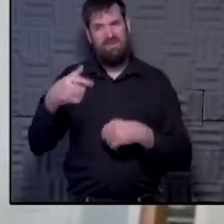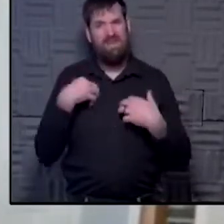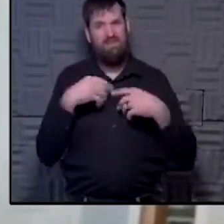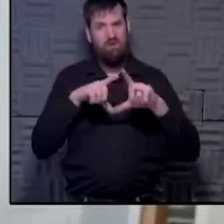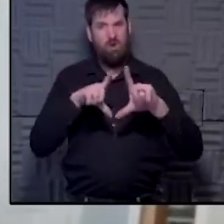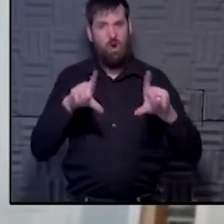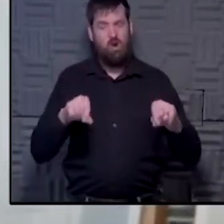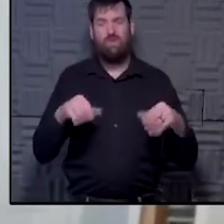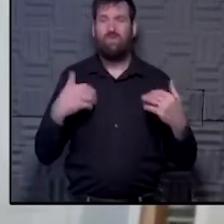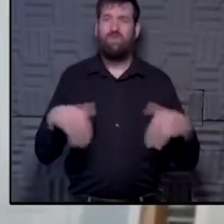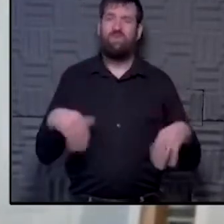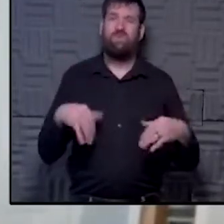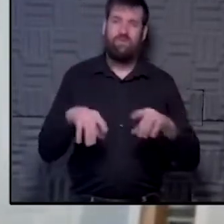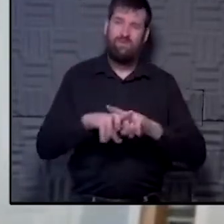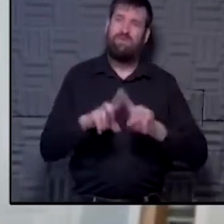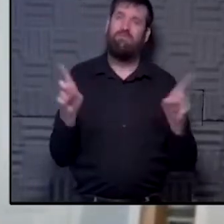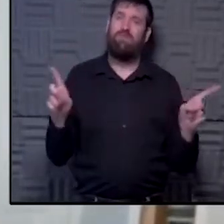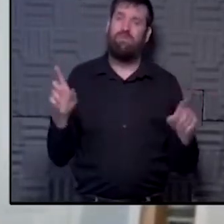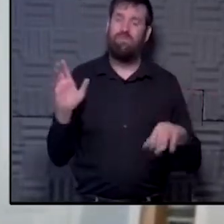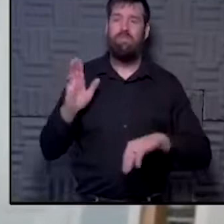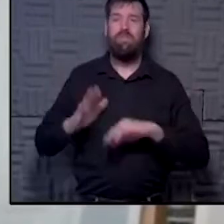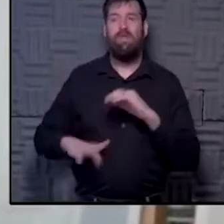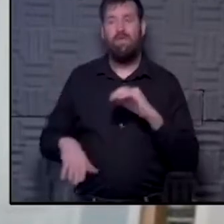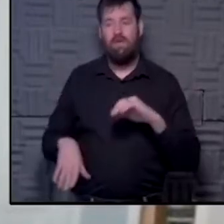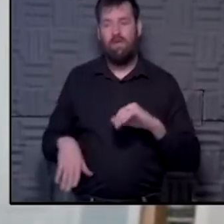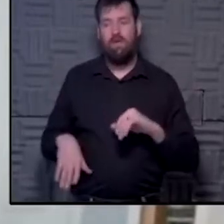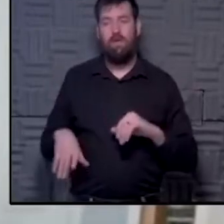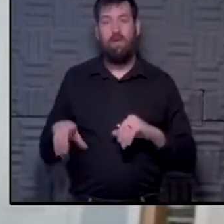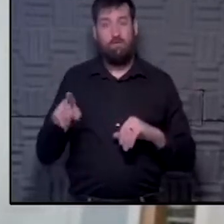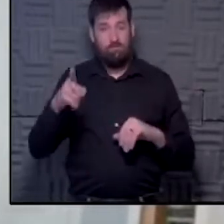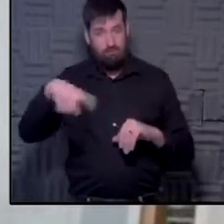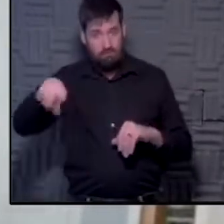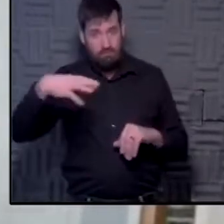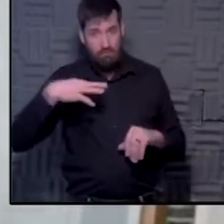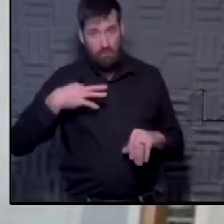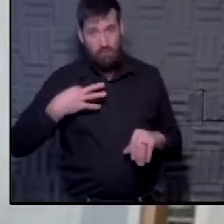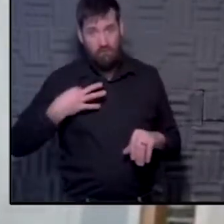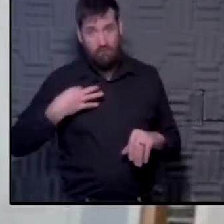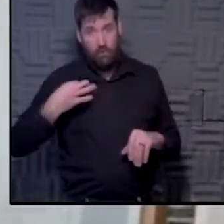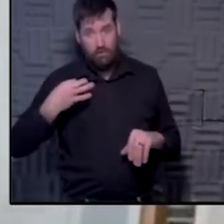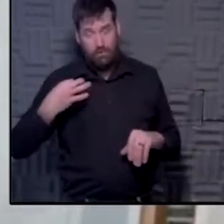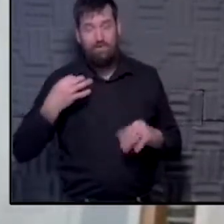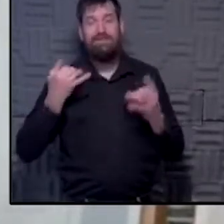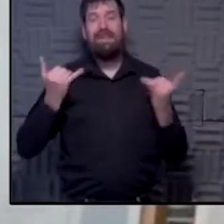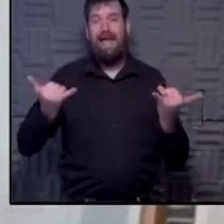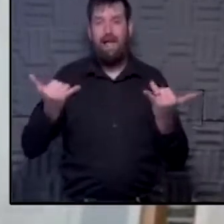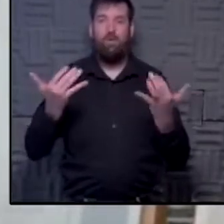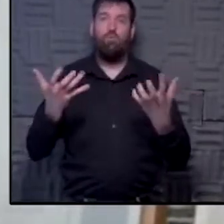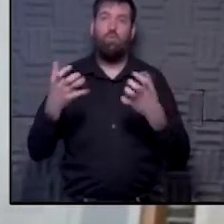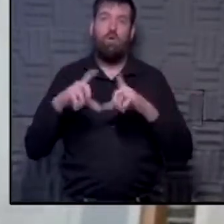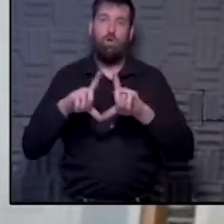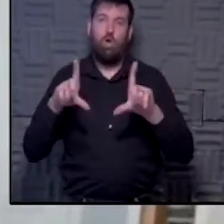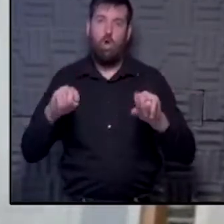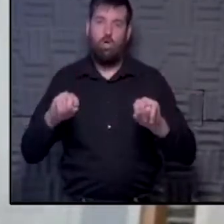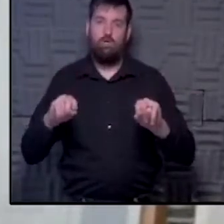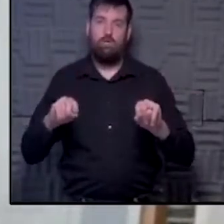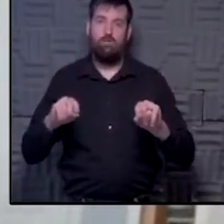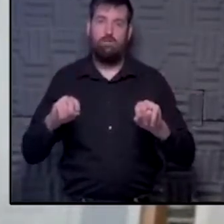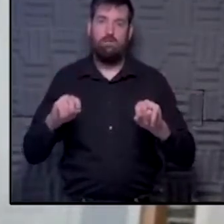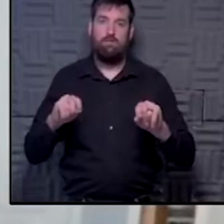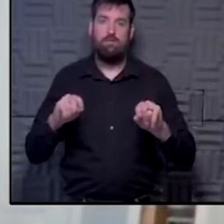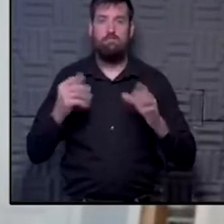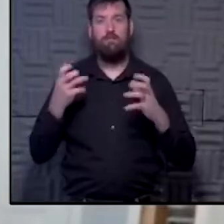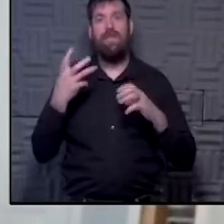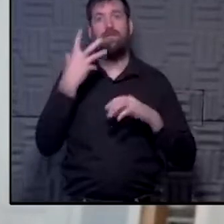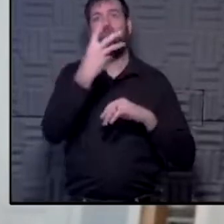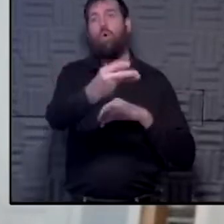that's a very different thing than saying you voluntarily did it, and now you want to carry a card so that you can go